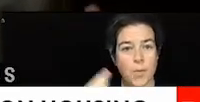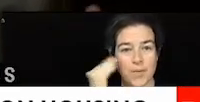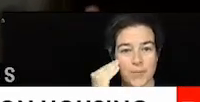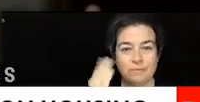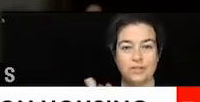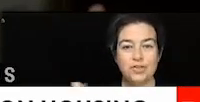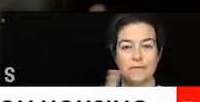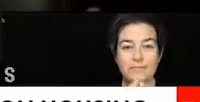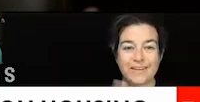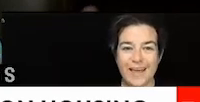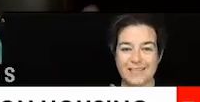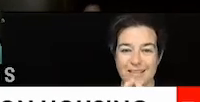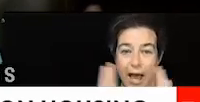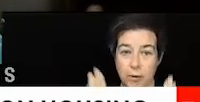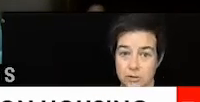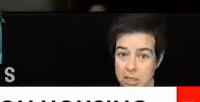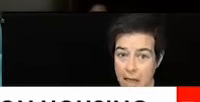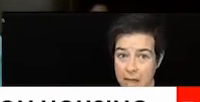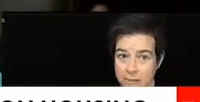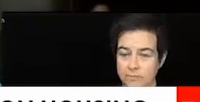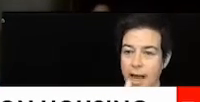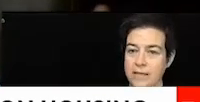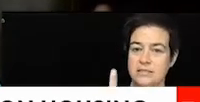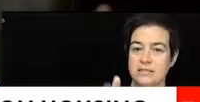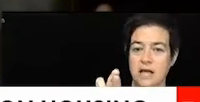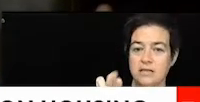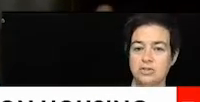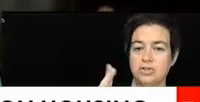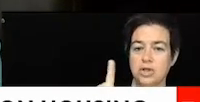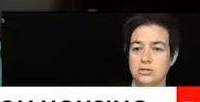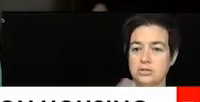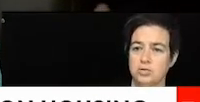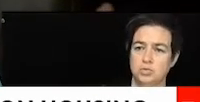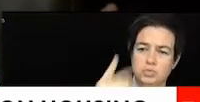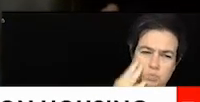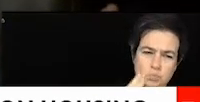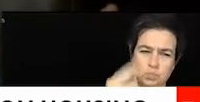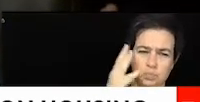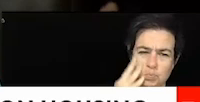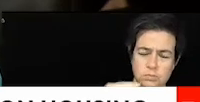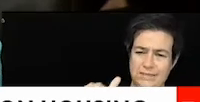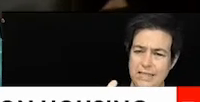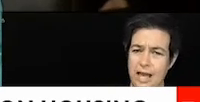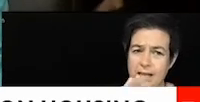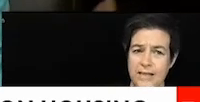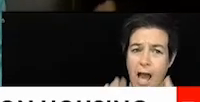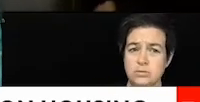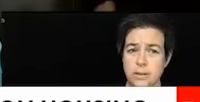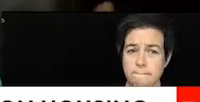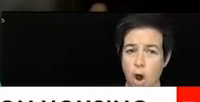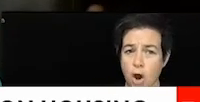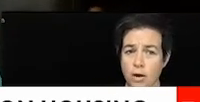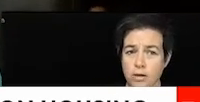communities as housing. Dr. Schutz, you have extensive experience studying the housing market. Now,